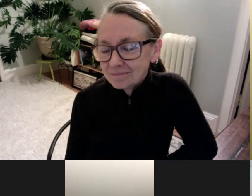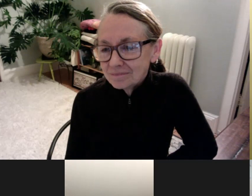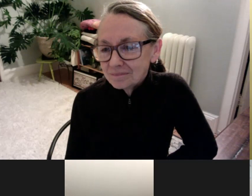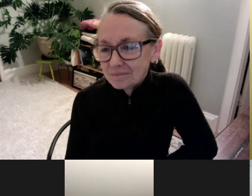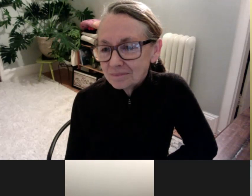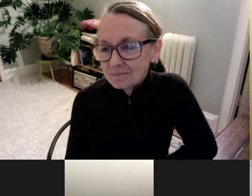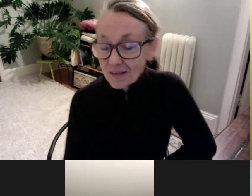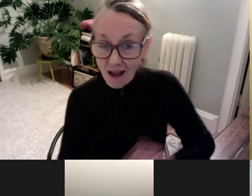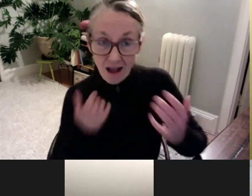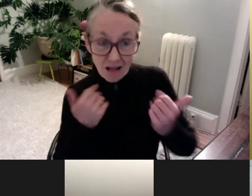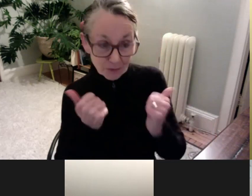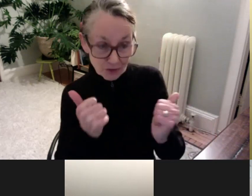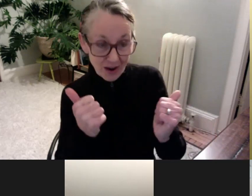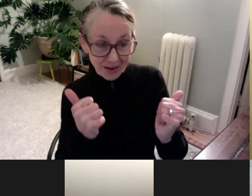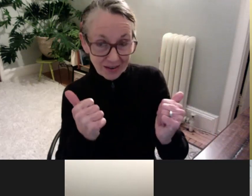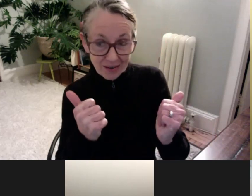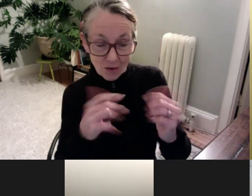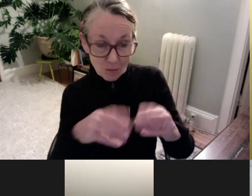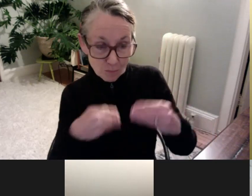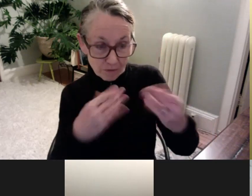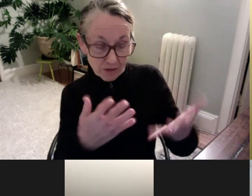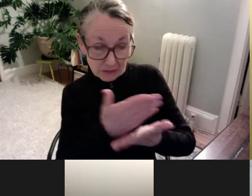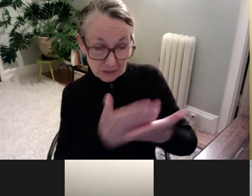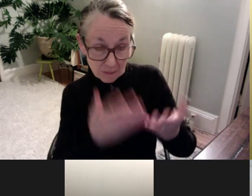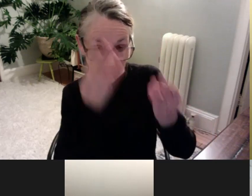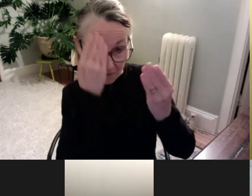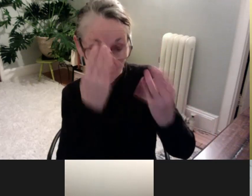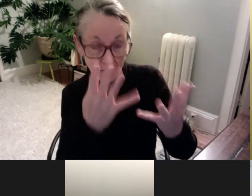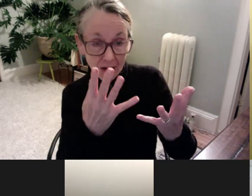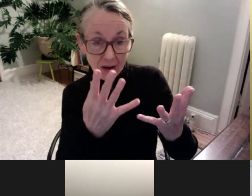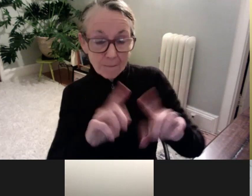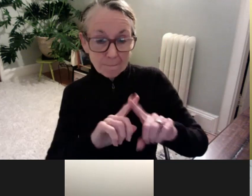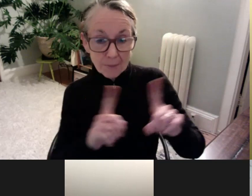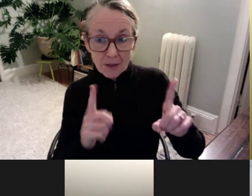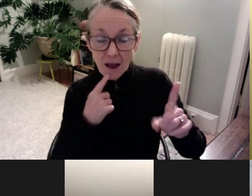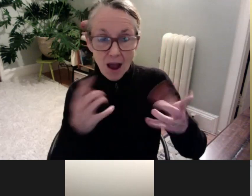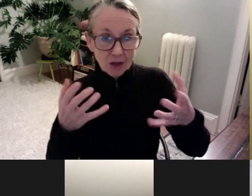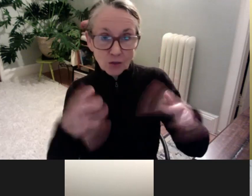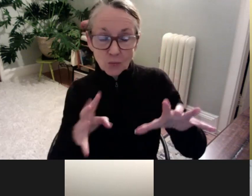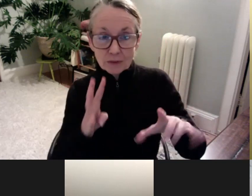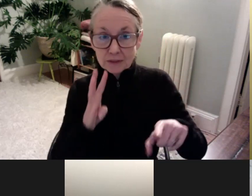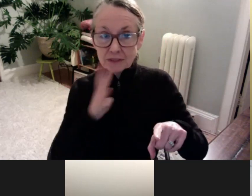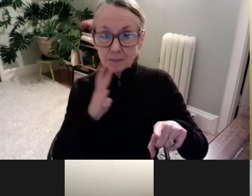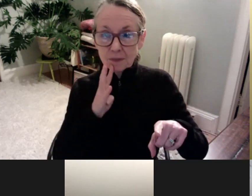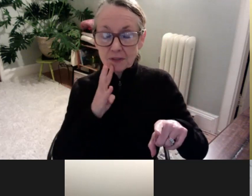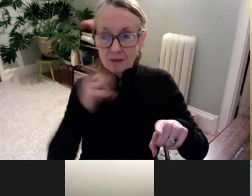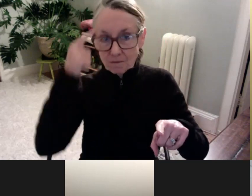I'm going to try to provide you with some information. However, I do not want to speak on behalf of the